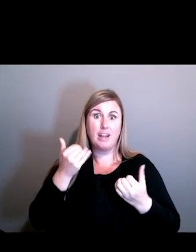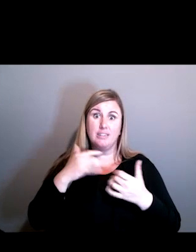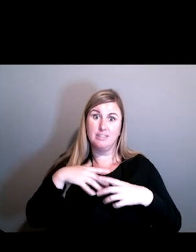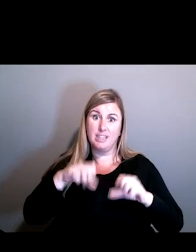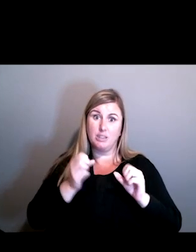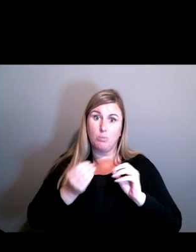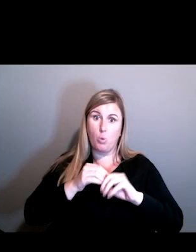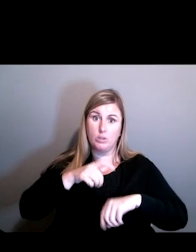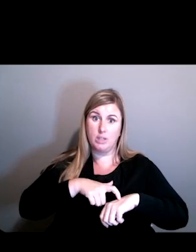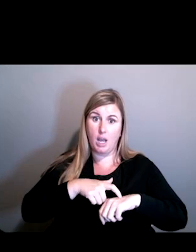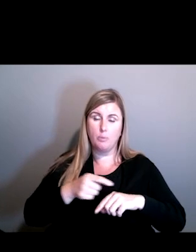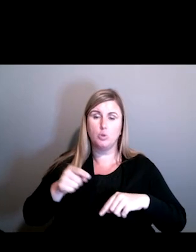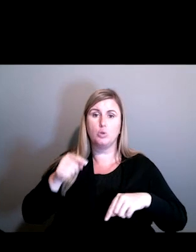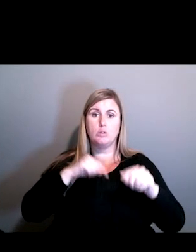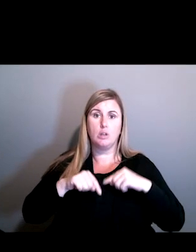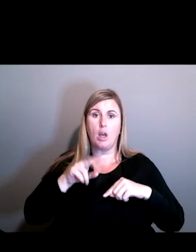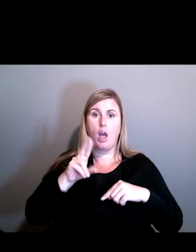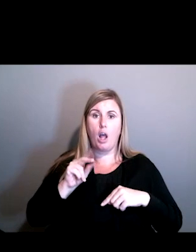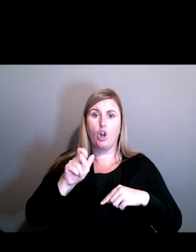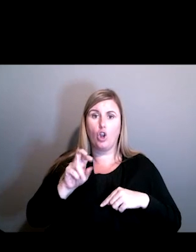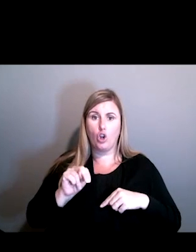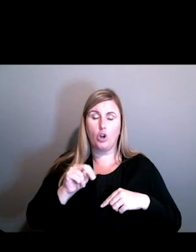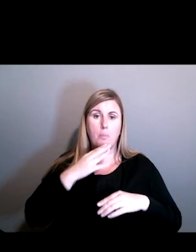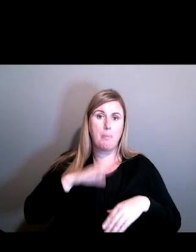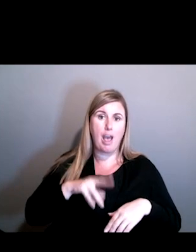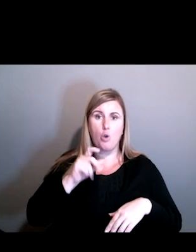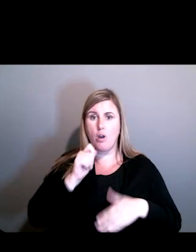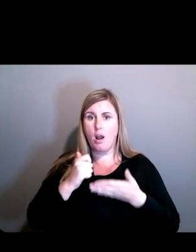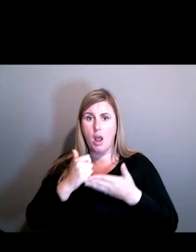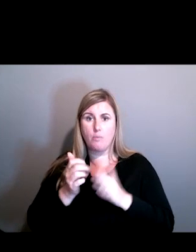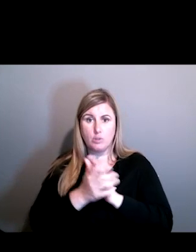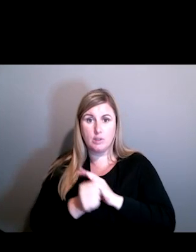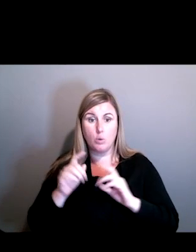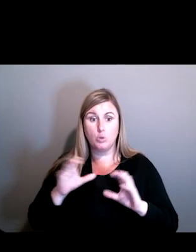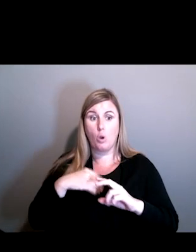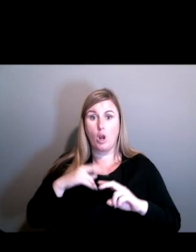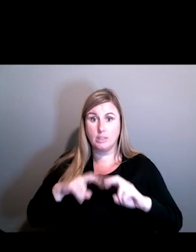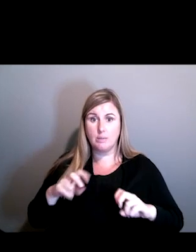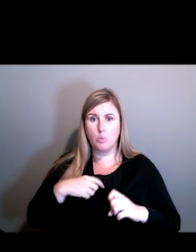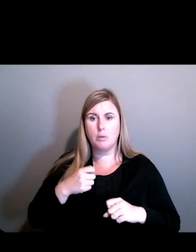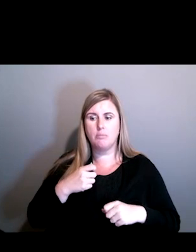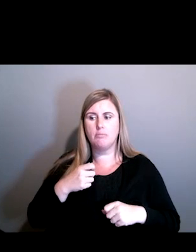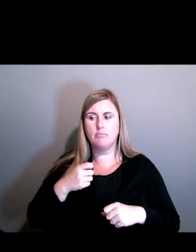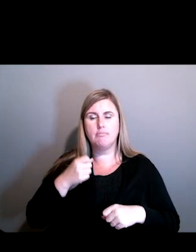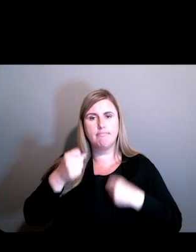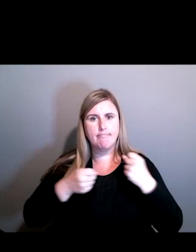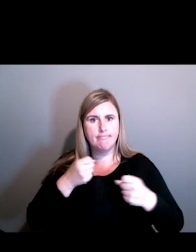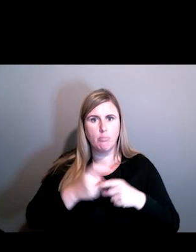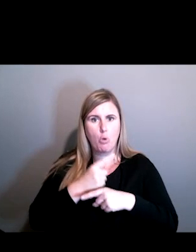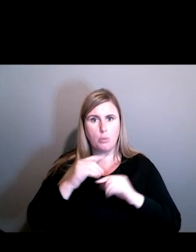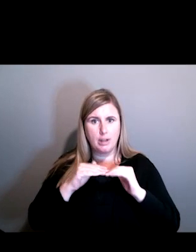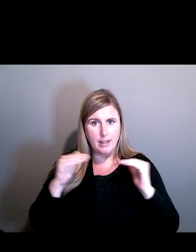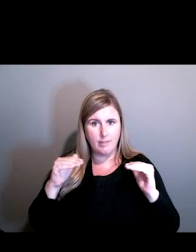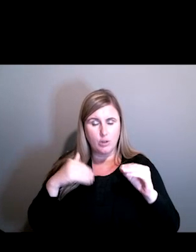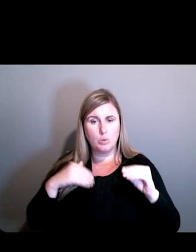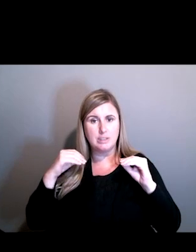effort, and to unlearn bad or unhelpful skills. So we want to make sure that when we do our assessment, we place them at the